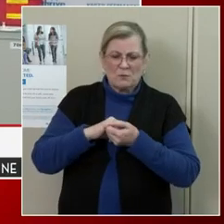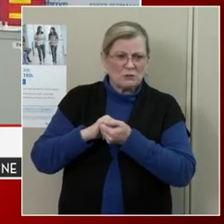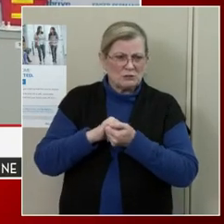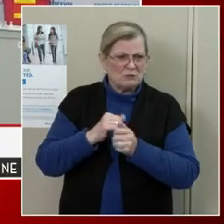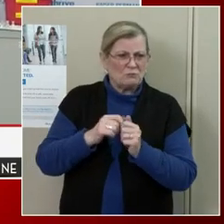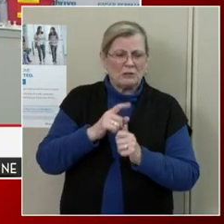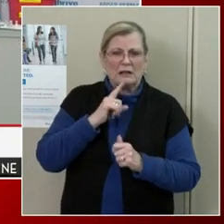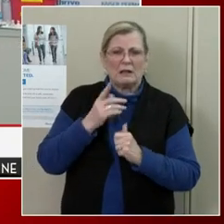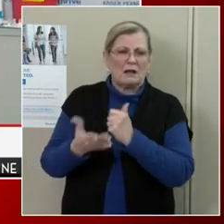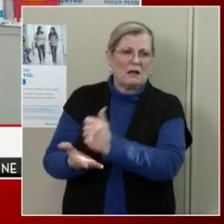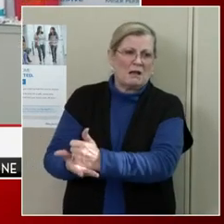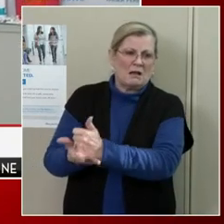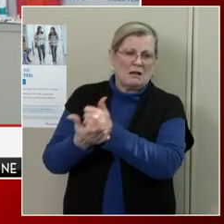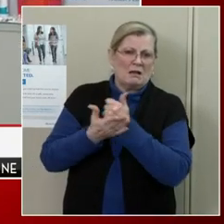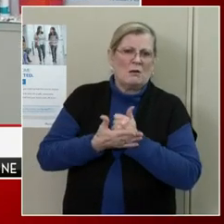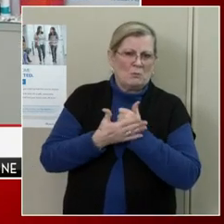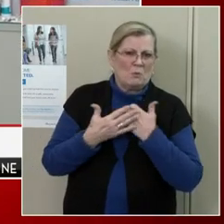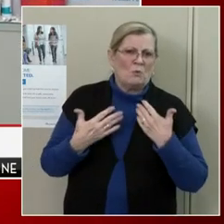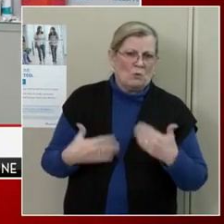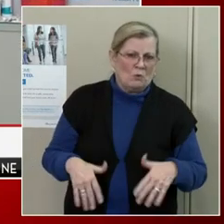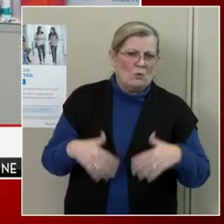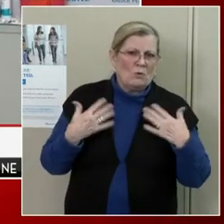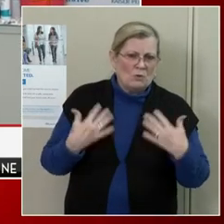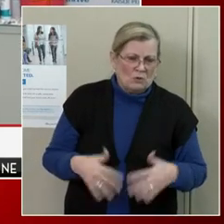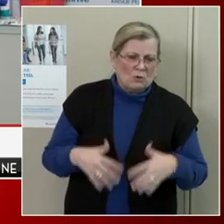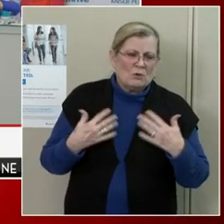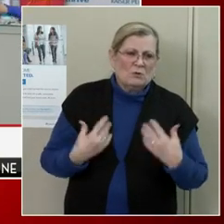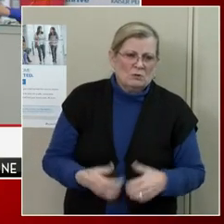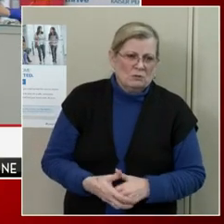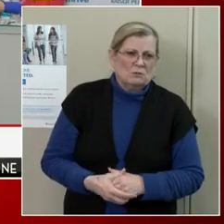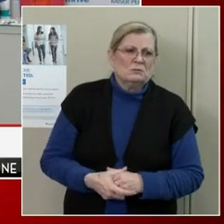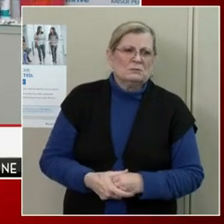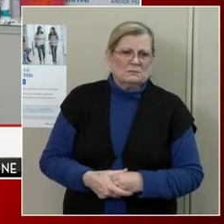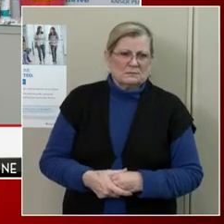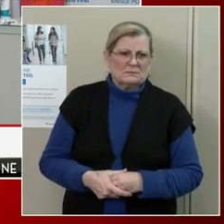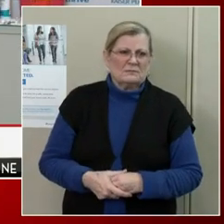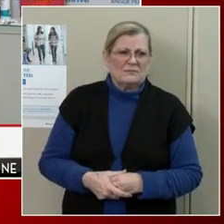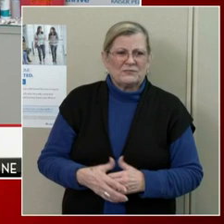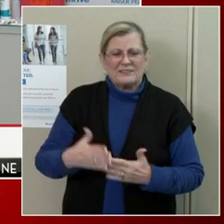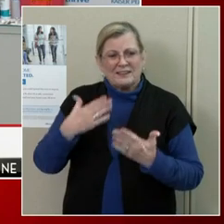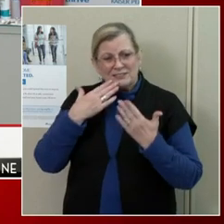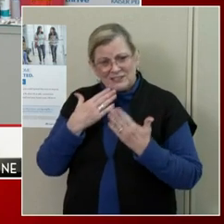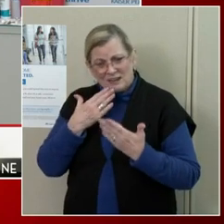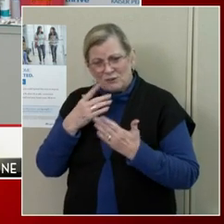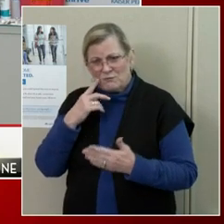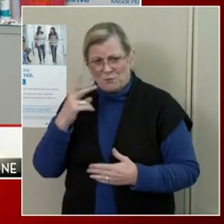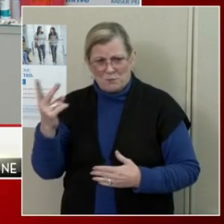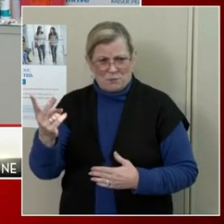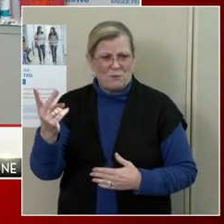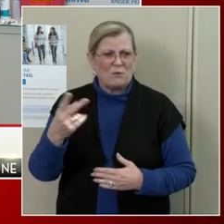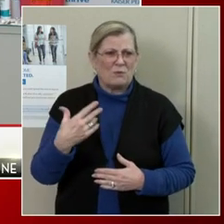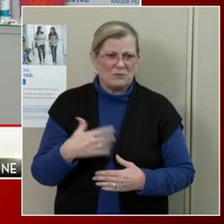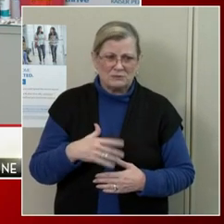first vaccinators for the District of Columbia and our other regions. So thank you both for your leadership.